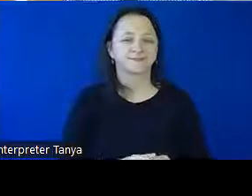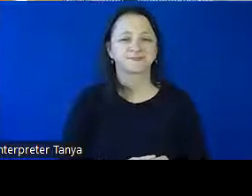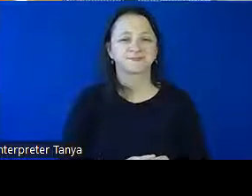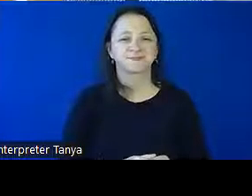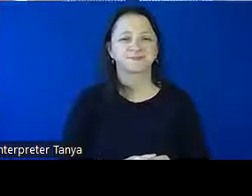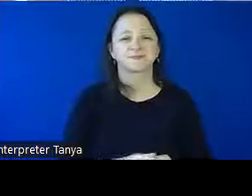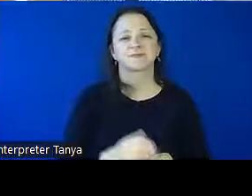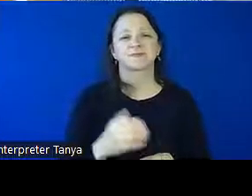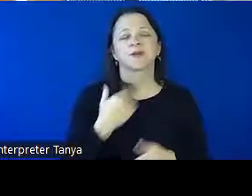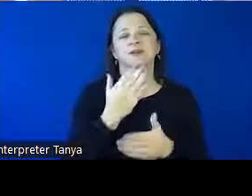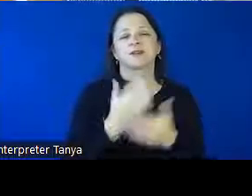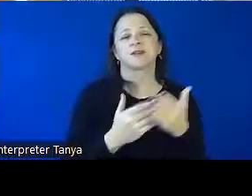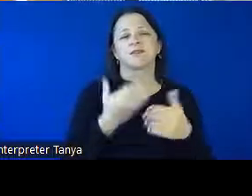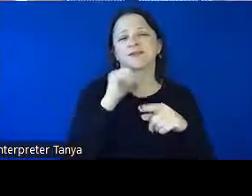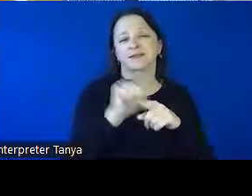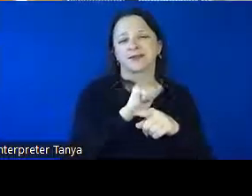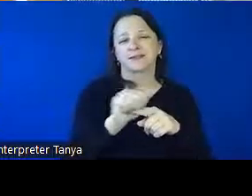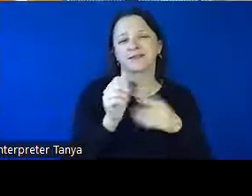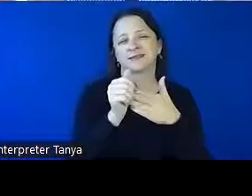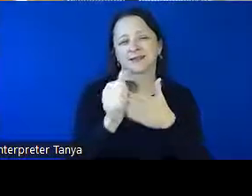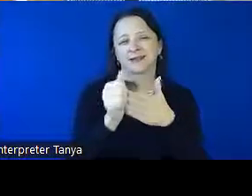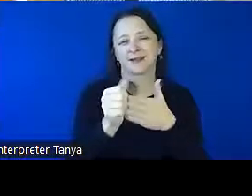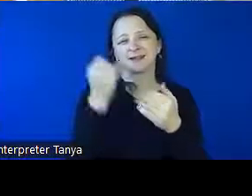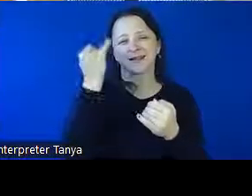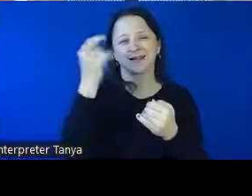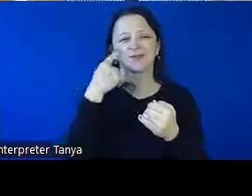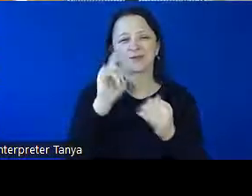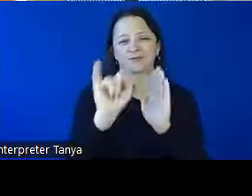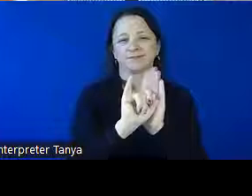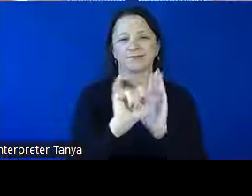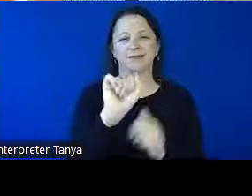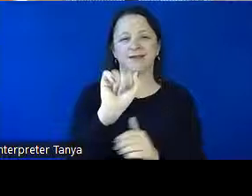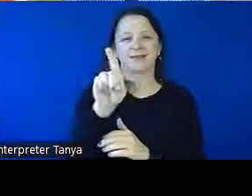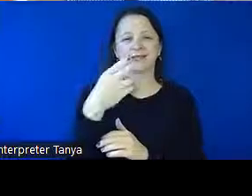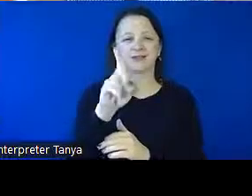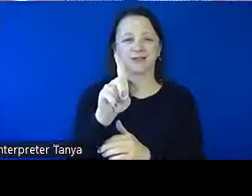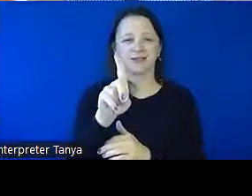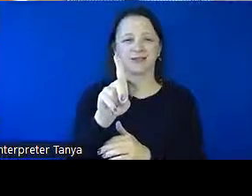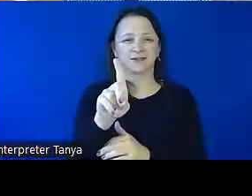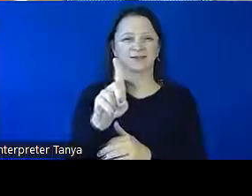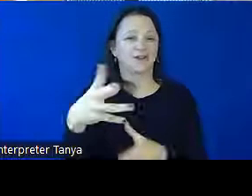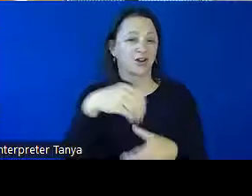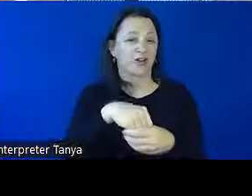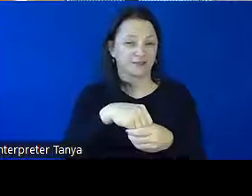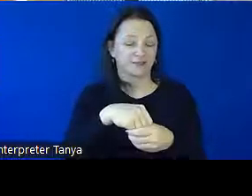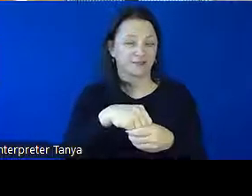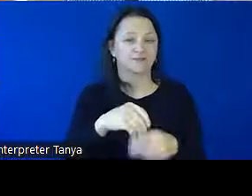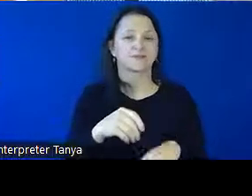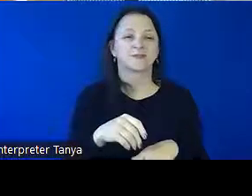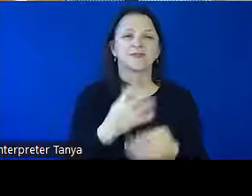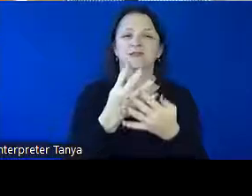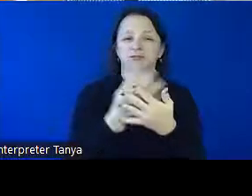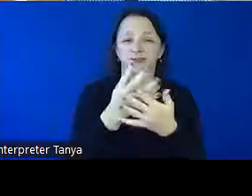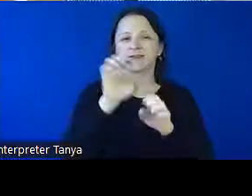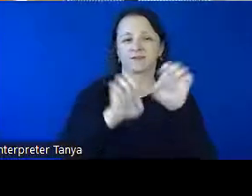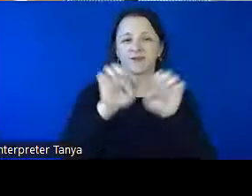We do have some best practice kind of ideas for identifying ADHD and autism. Obviously, screening and